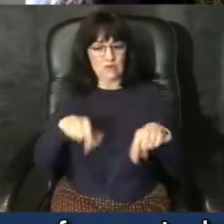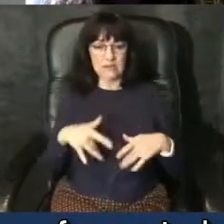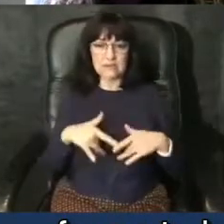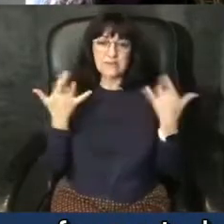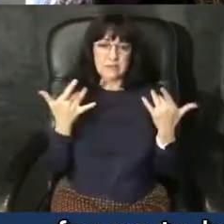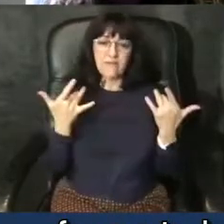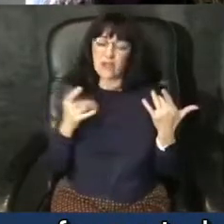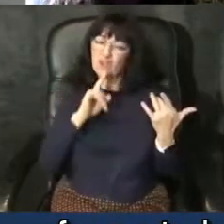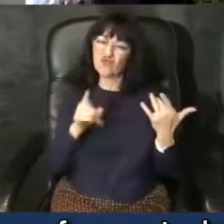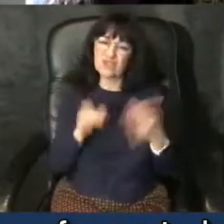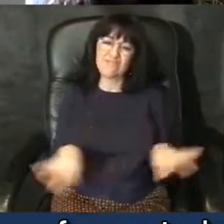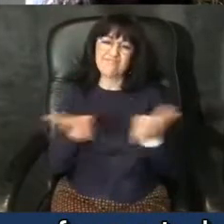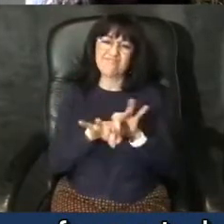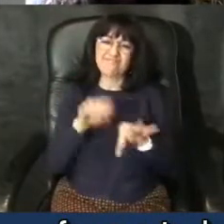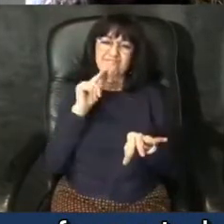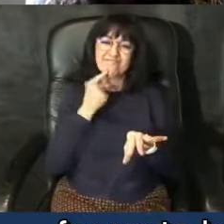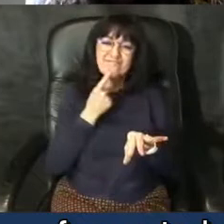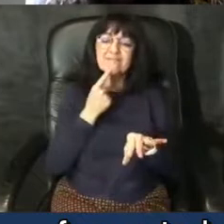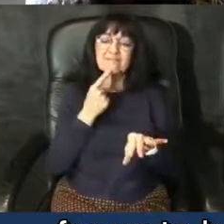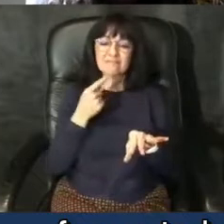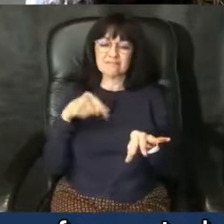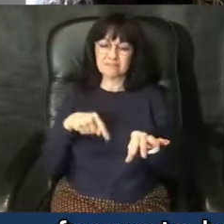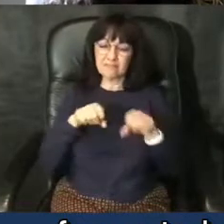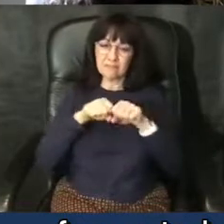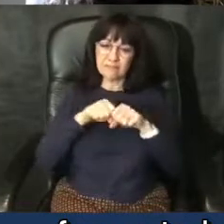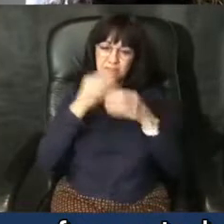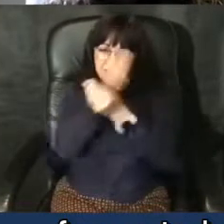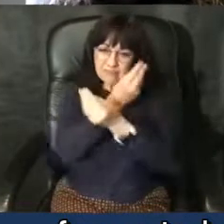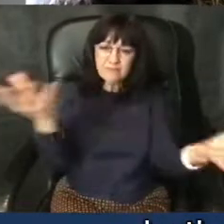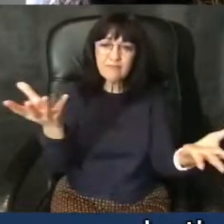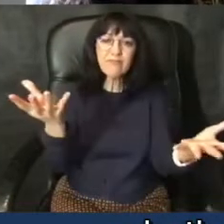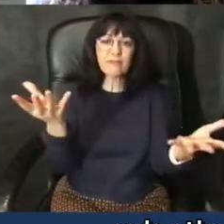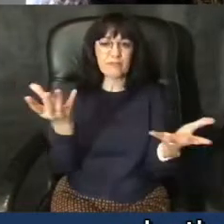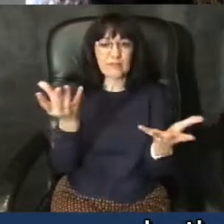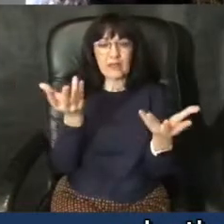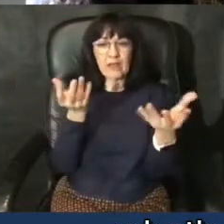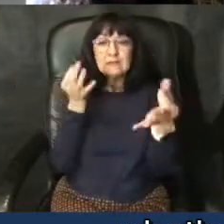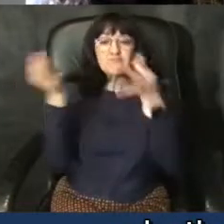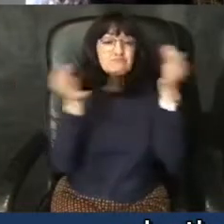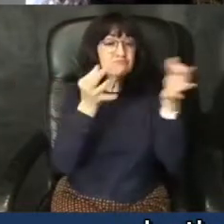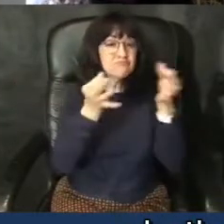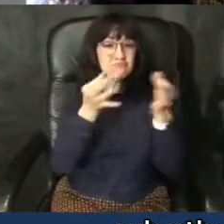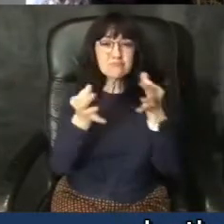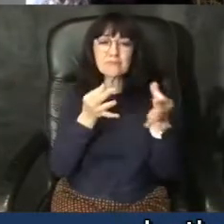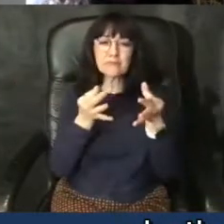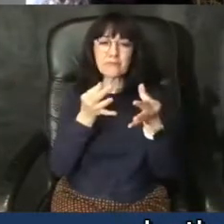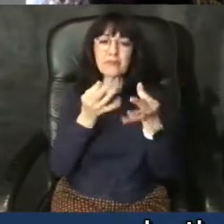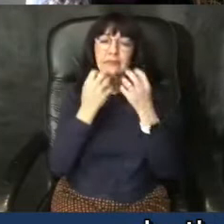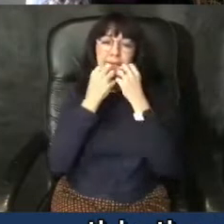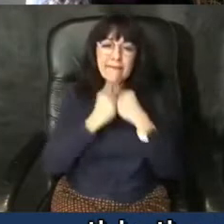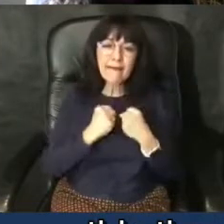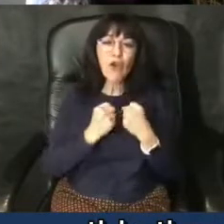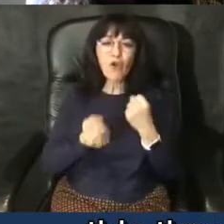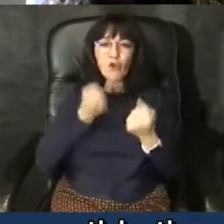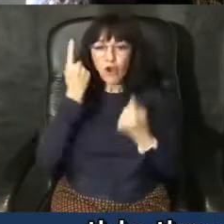for us to be able to get people connected to care, understanding what's out there. It can definitely feel right now during